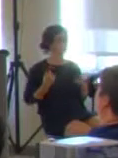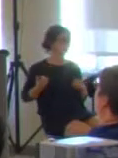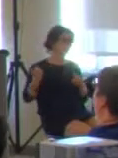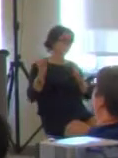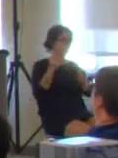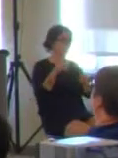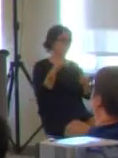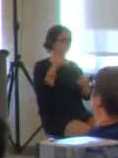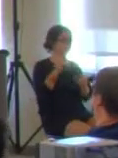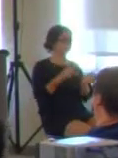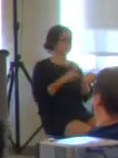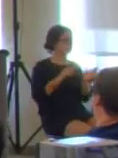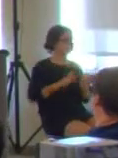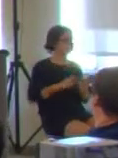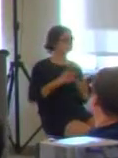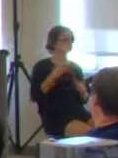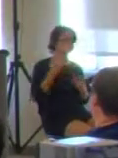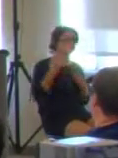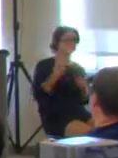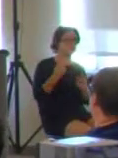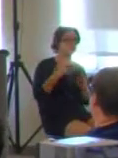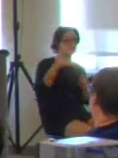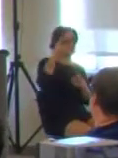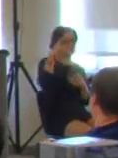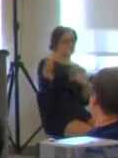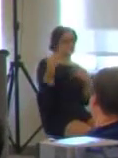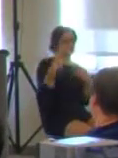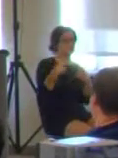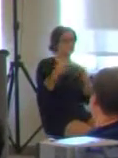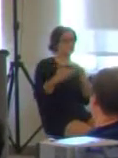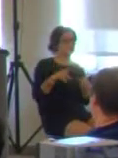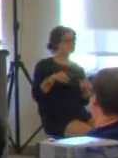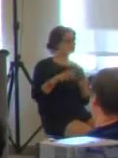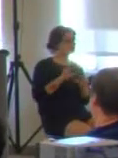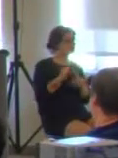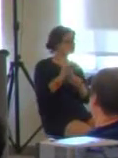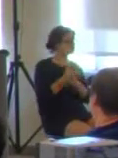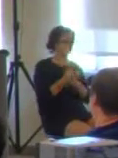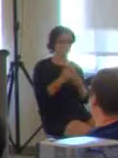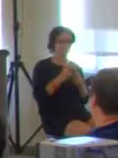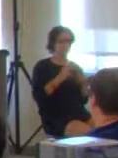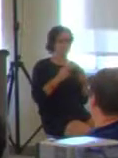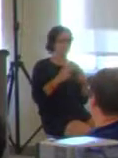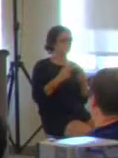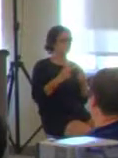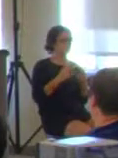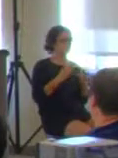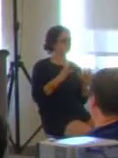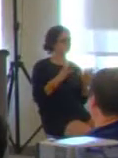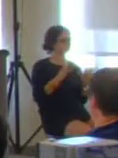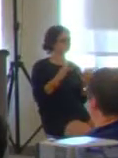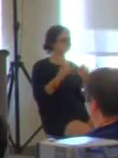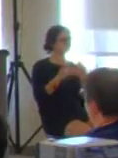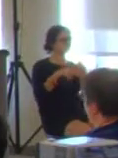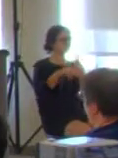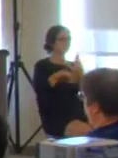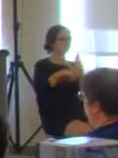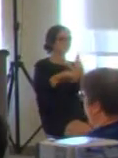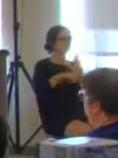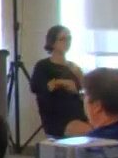or not, to come and see a mental health provider in this society where there's so much stigma and there's also so